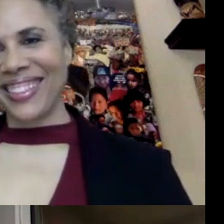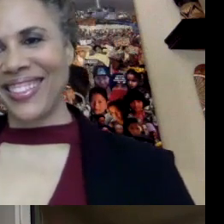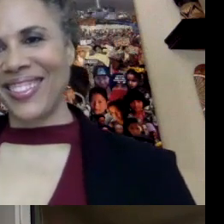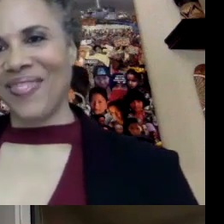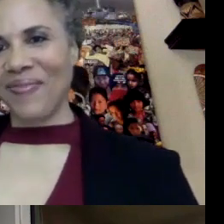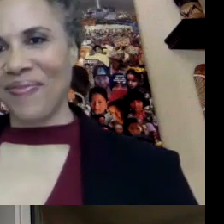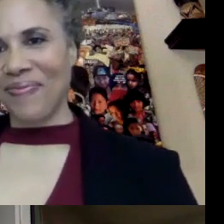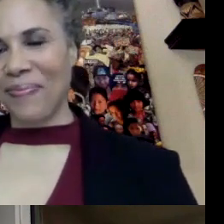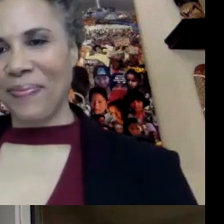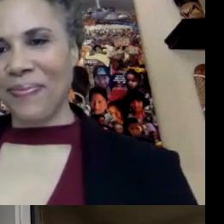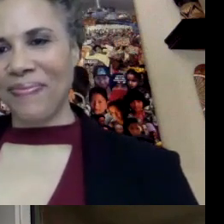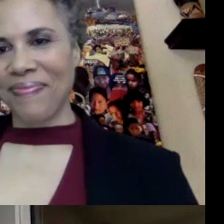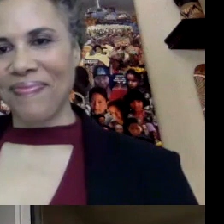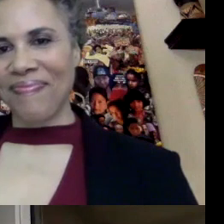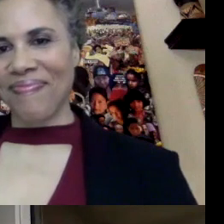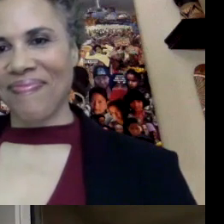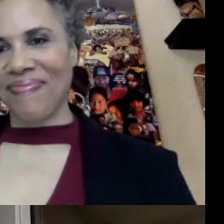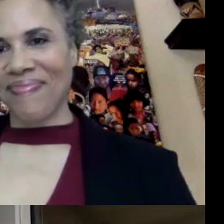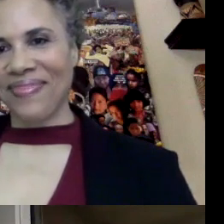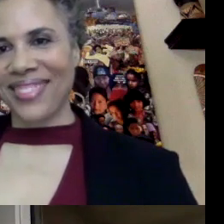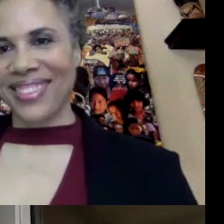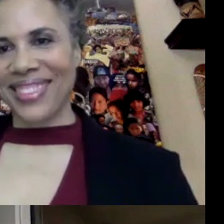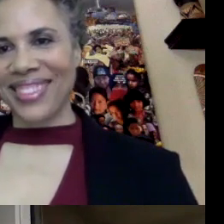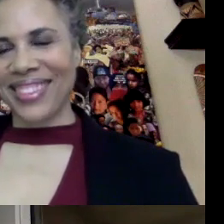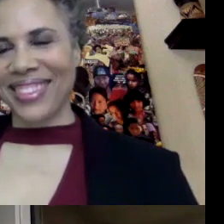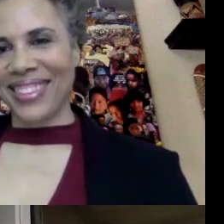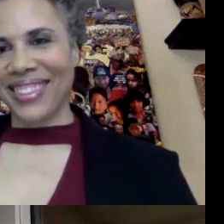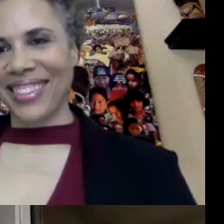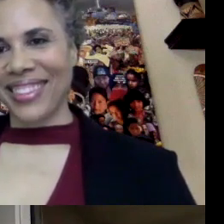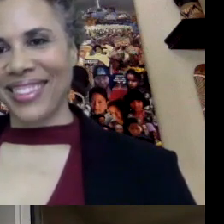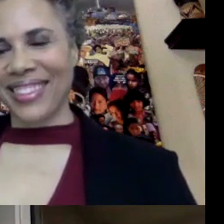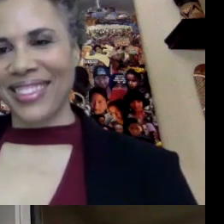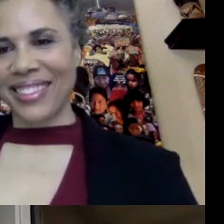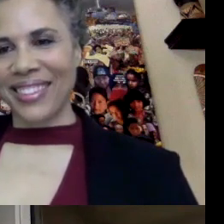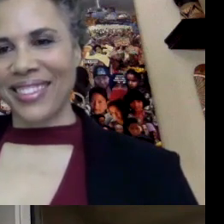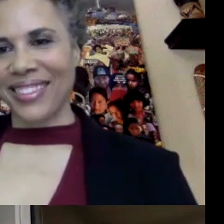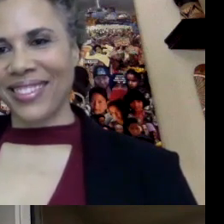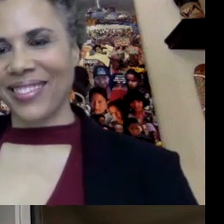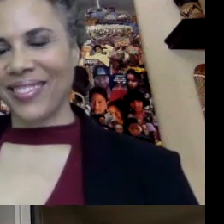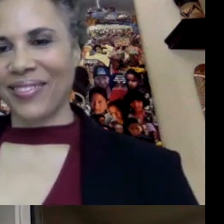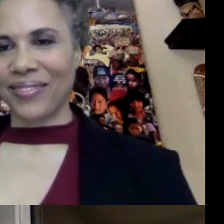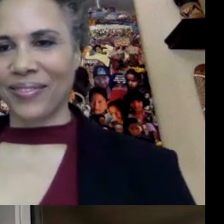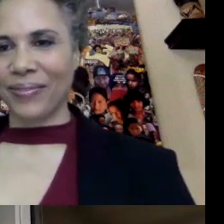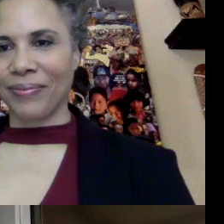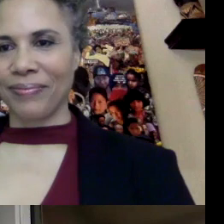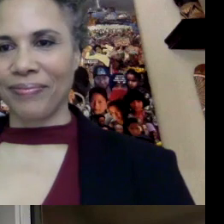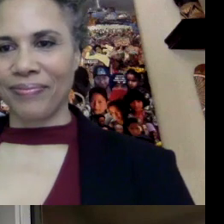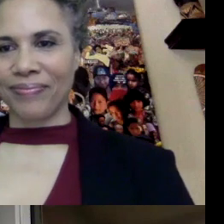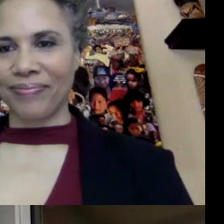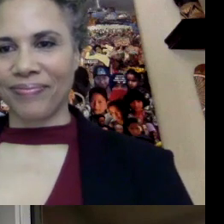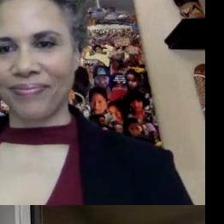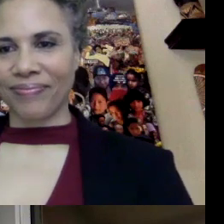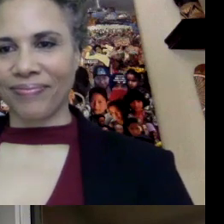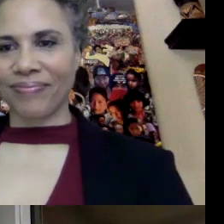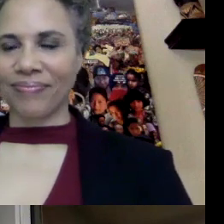together. It was 2017 or 2016, and have been working on the issue of gender equity